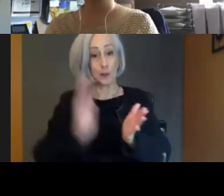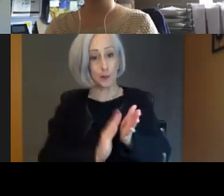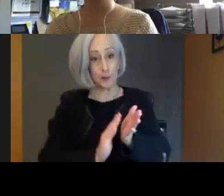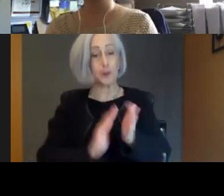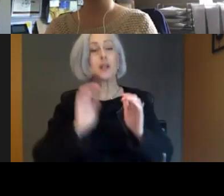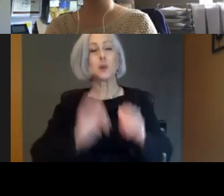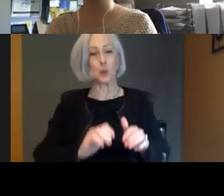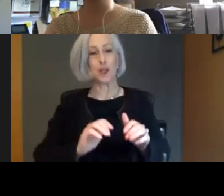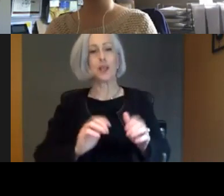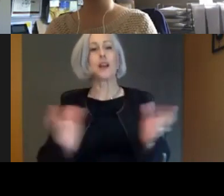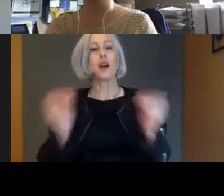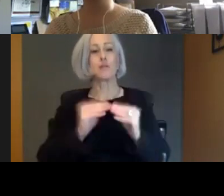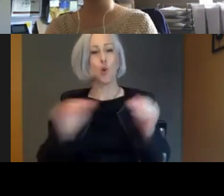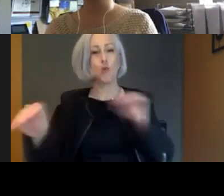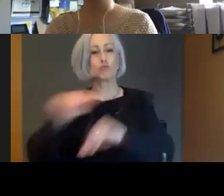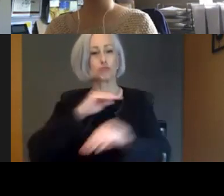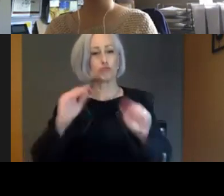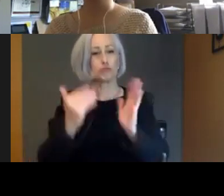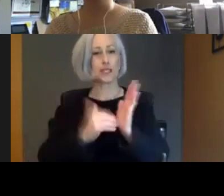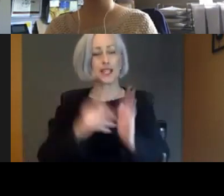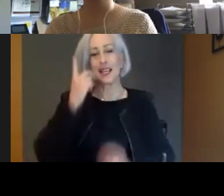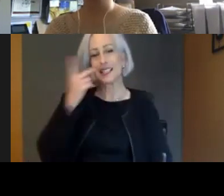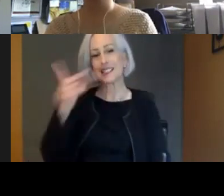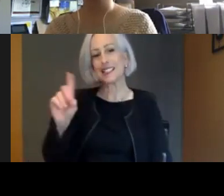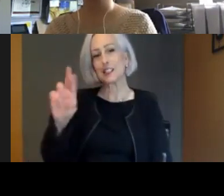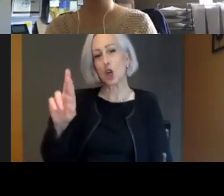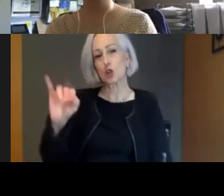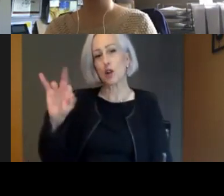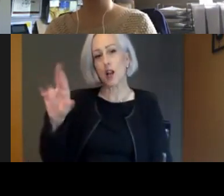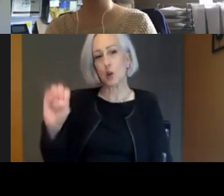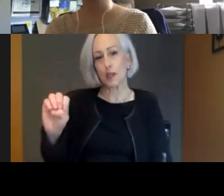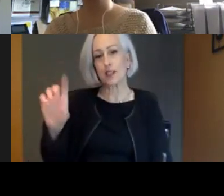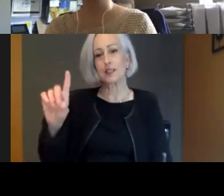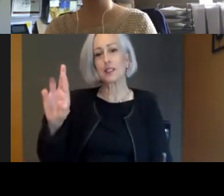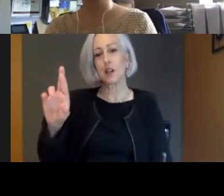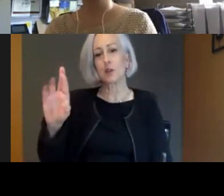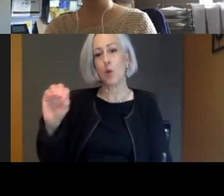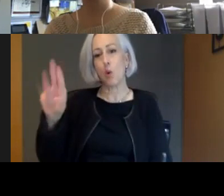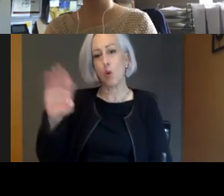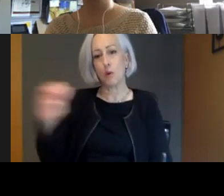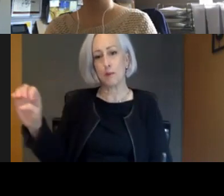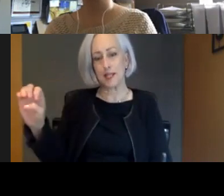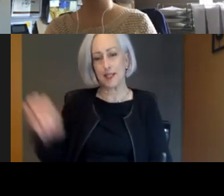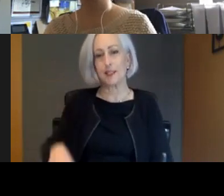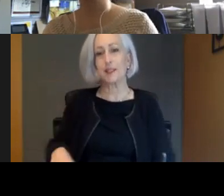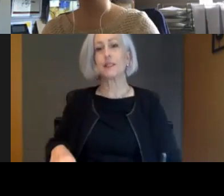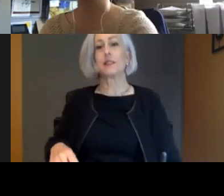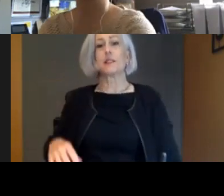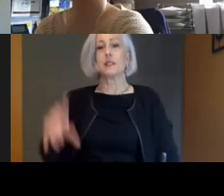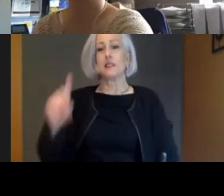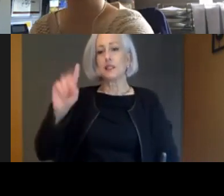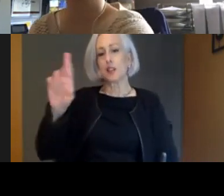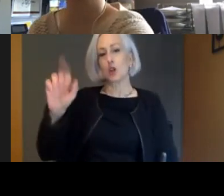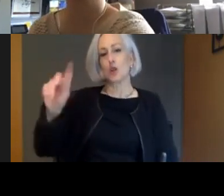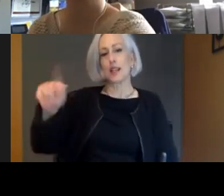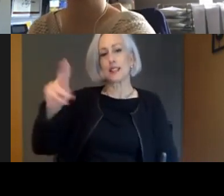I see Dr. Irene is on, Dr. Obi, welcome. Dr. Anastasia has her hand raised. I think she